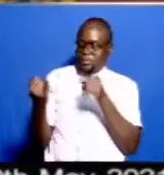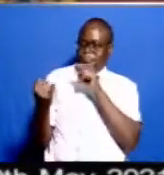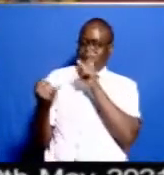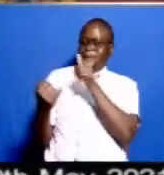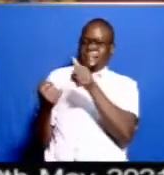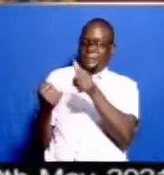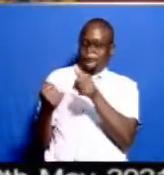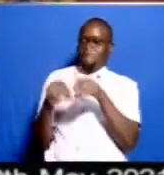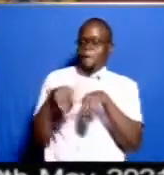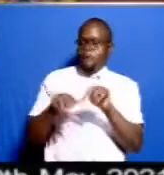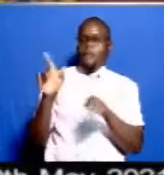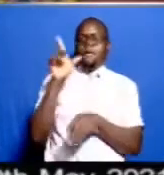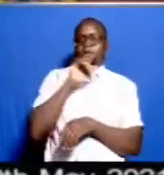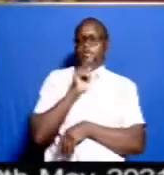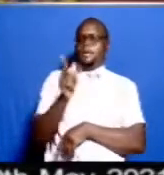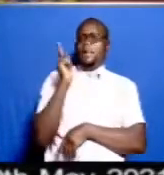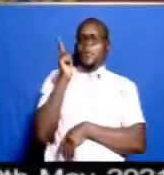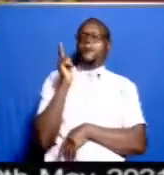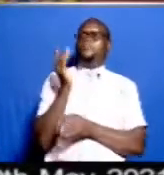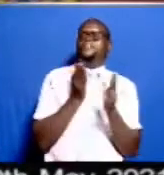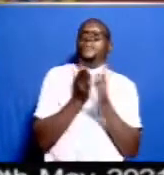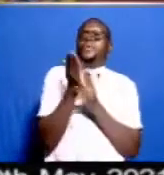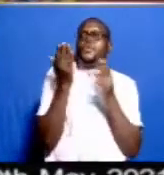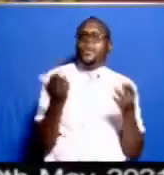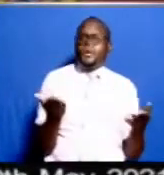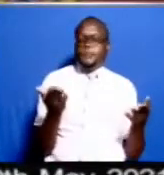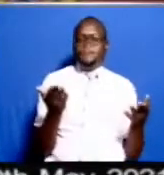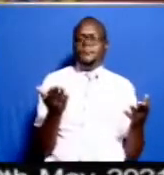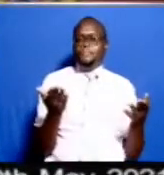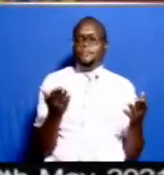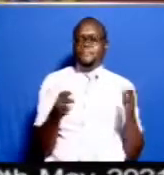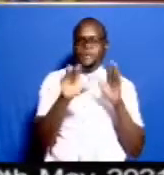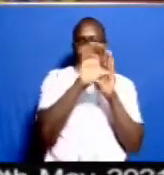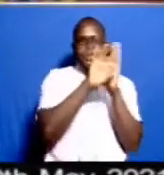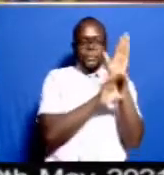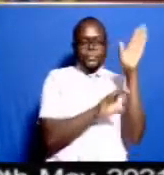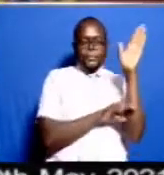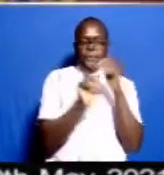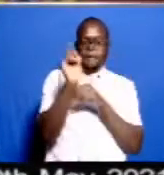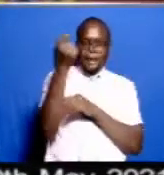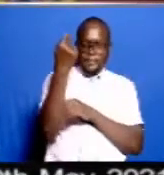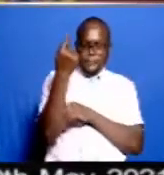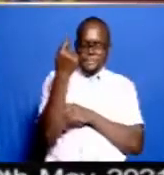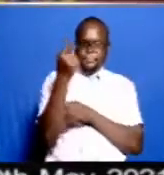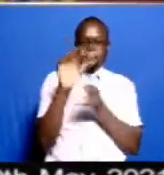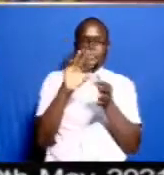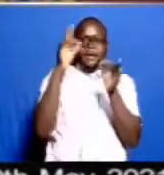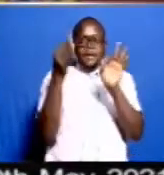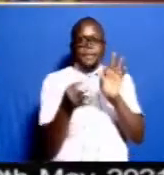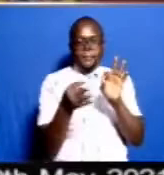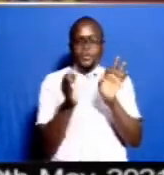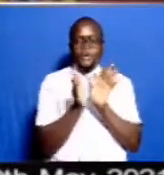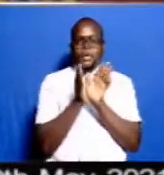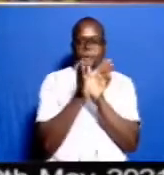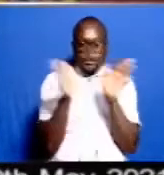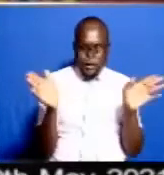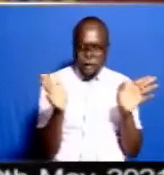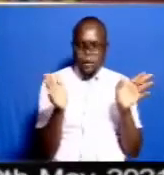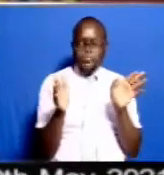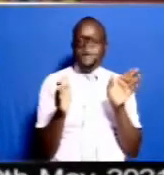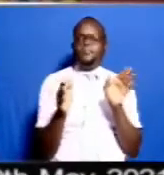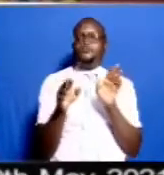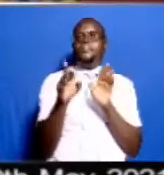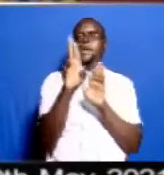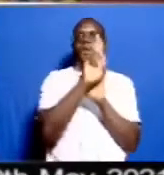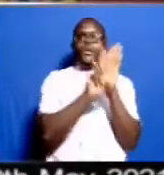the law in terms of the Constitution of Kenya, the Interpretations of the General Provisions